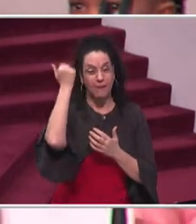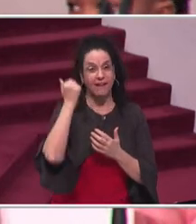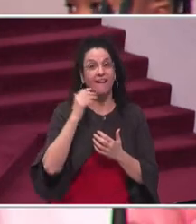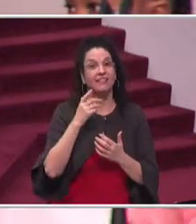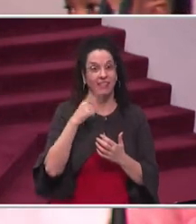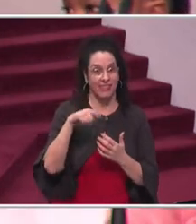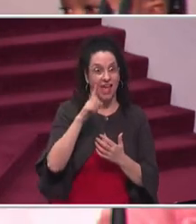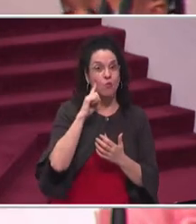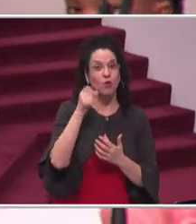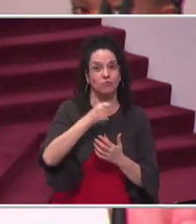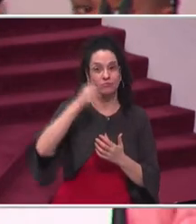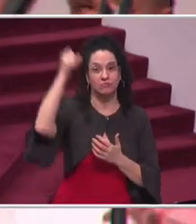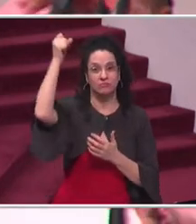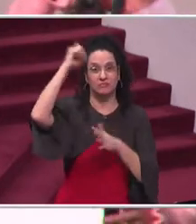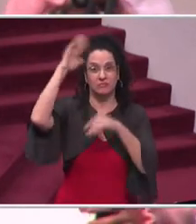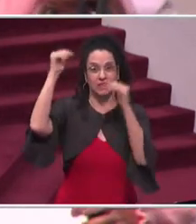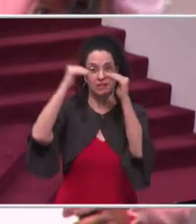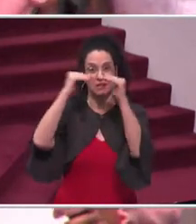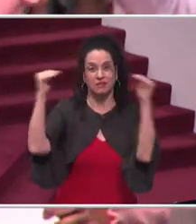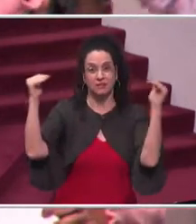for the kingdom of heaven.